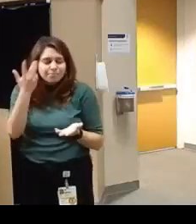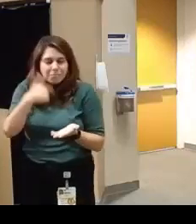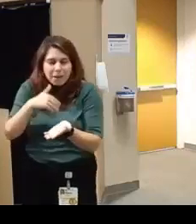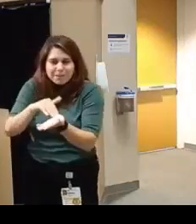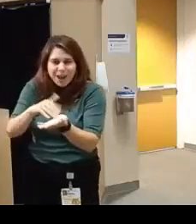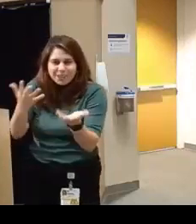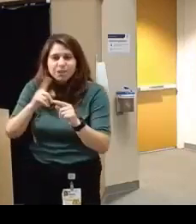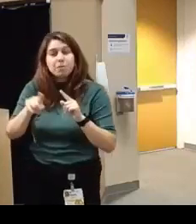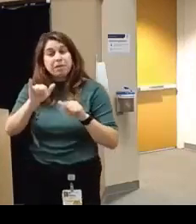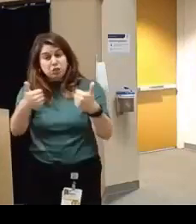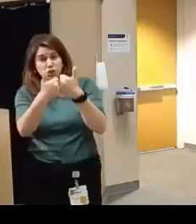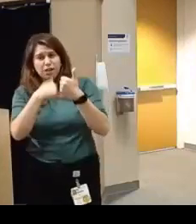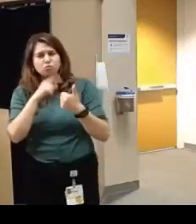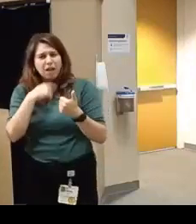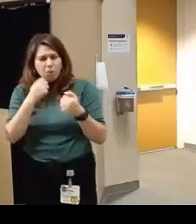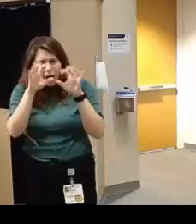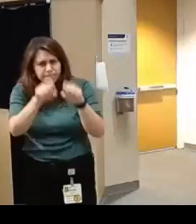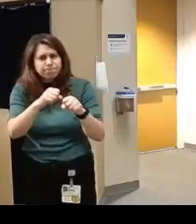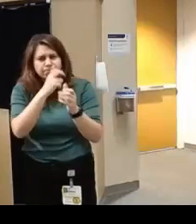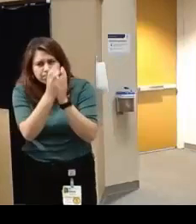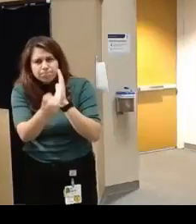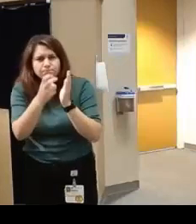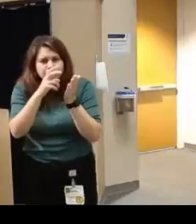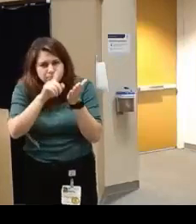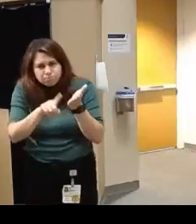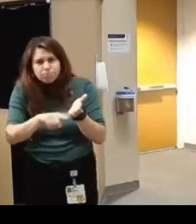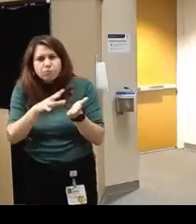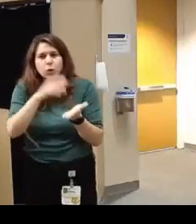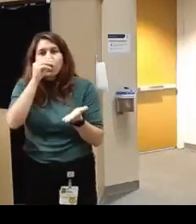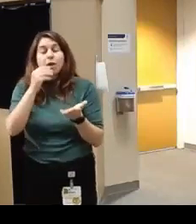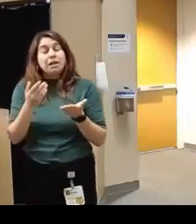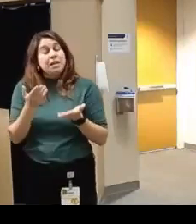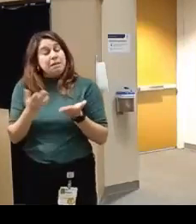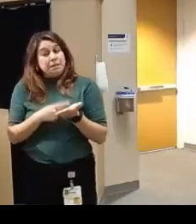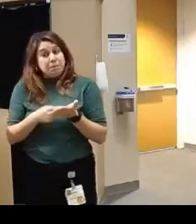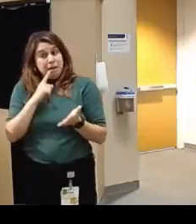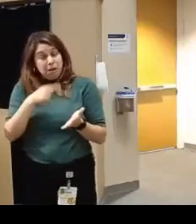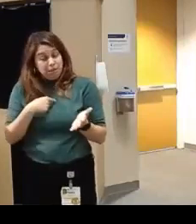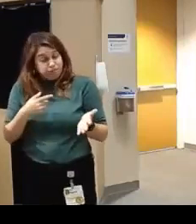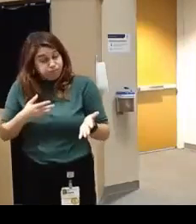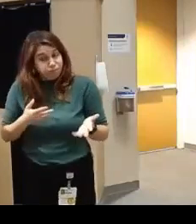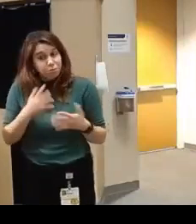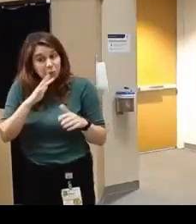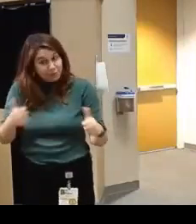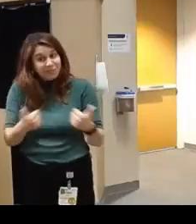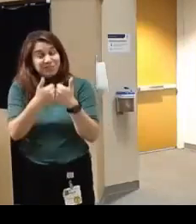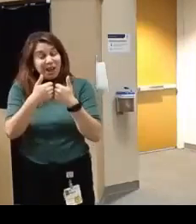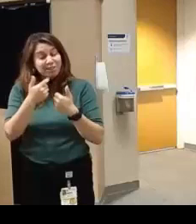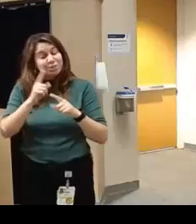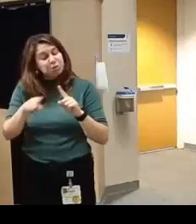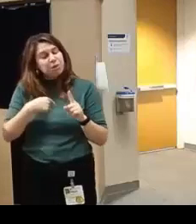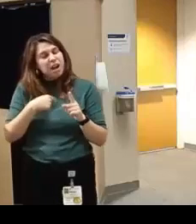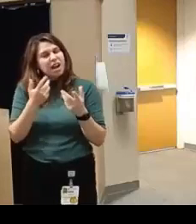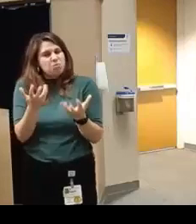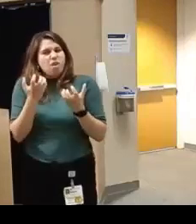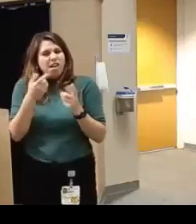Those are the challenges I really want to delve into, maybe sometimes full-heartedly, because they really are challenging, but that's really what